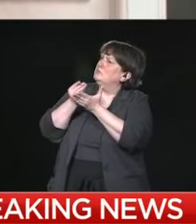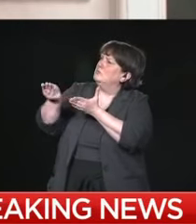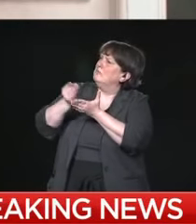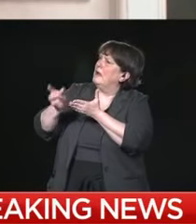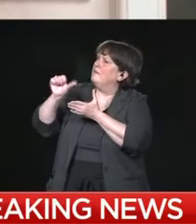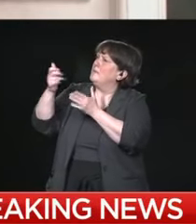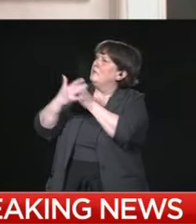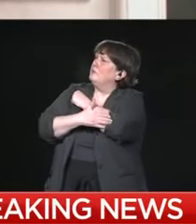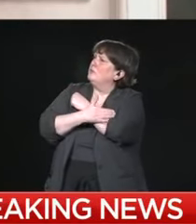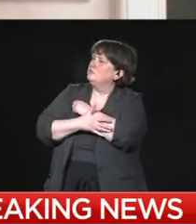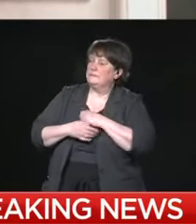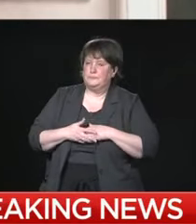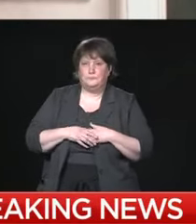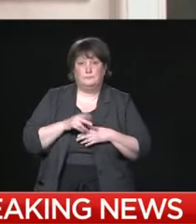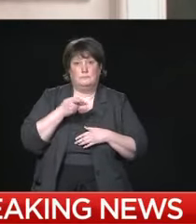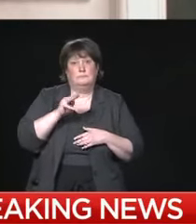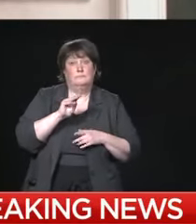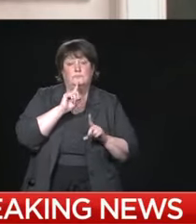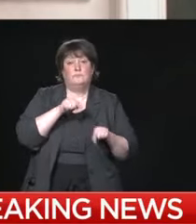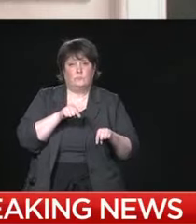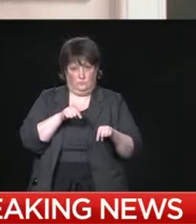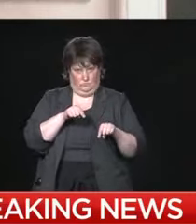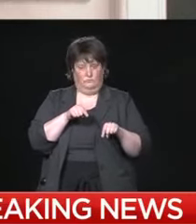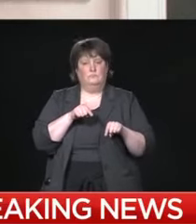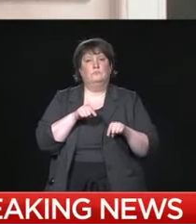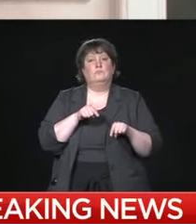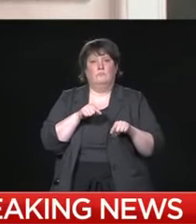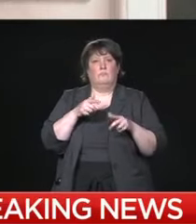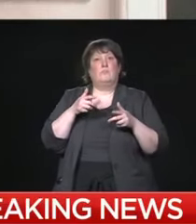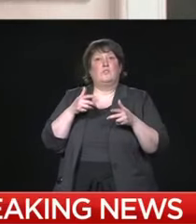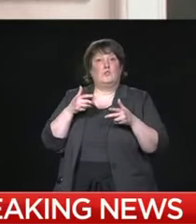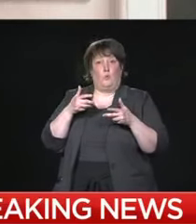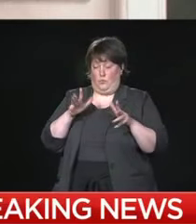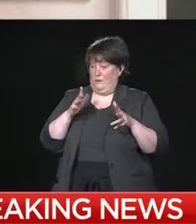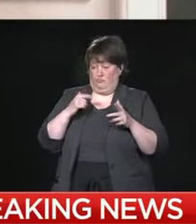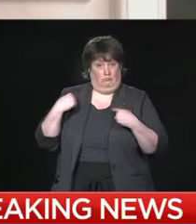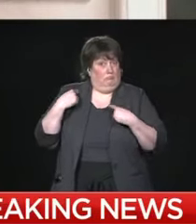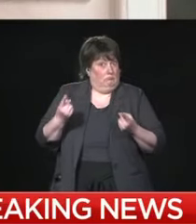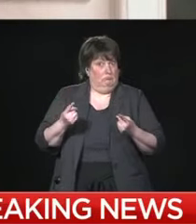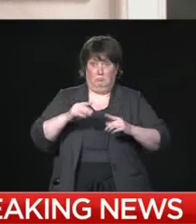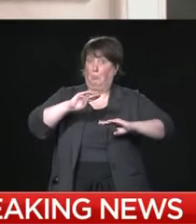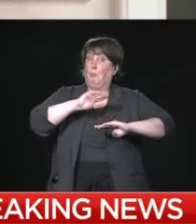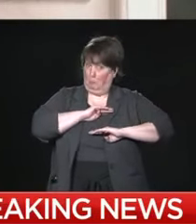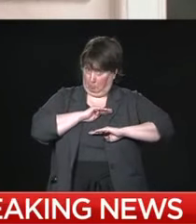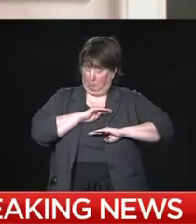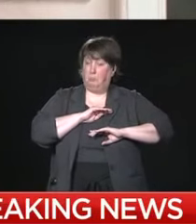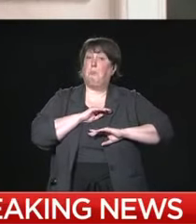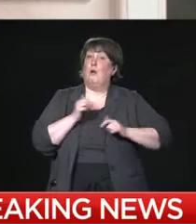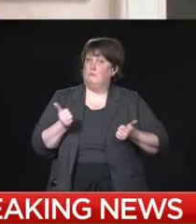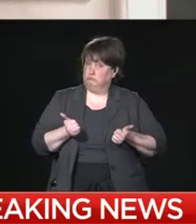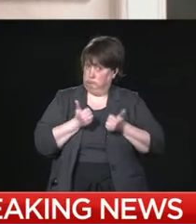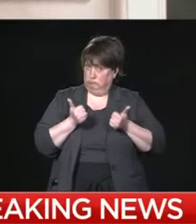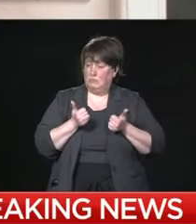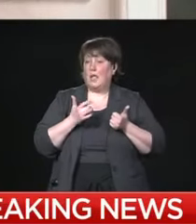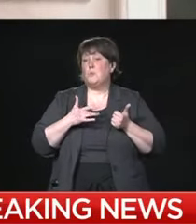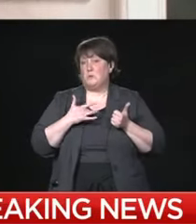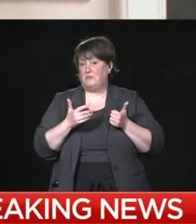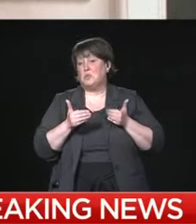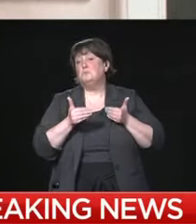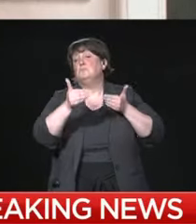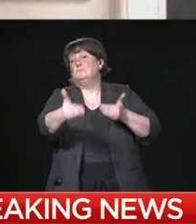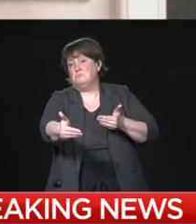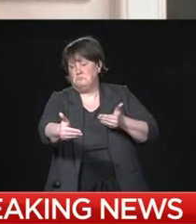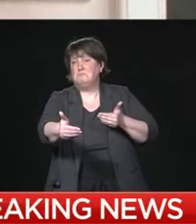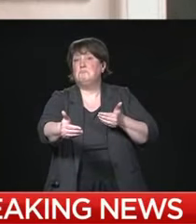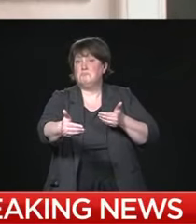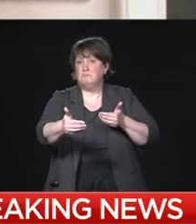far? We have been able to cover all our needs up until this point, and expect to be able to cover our needs for medical